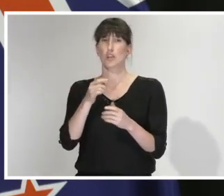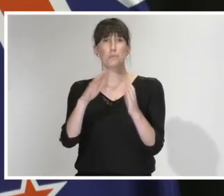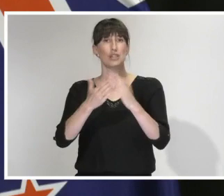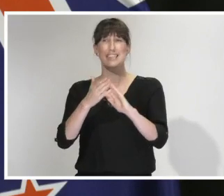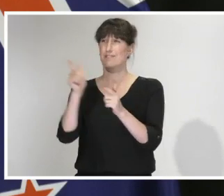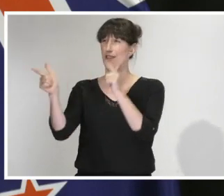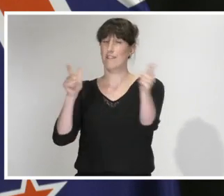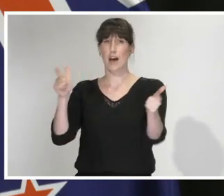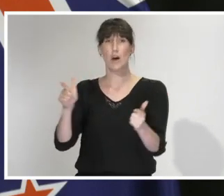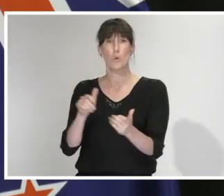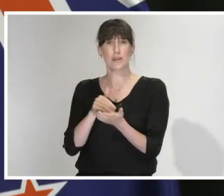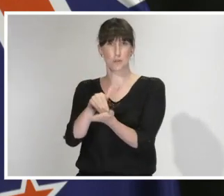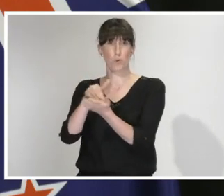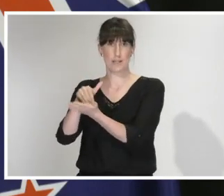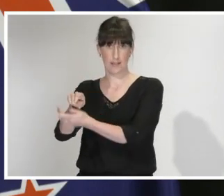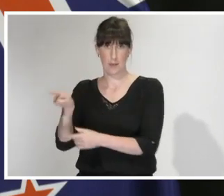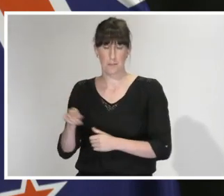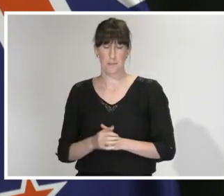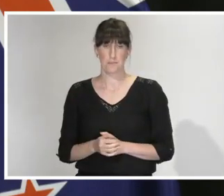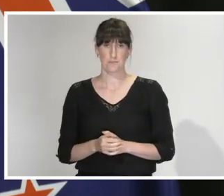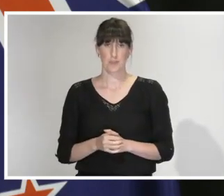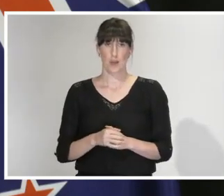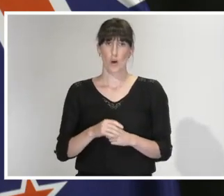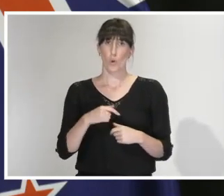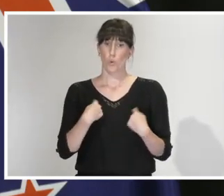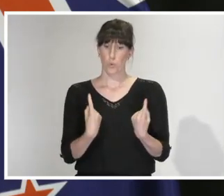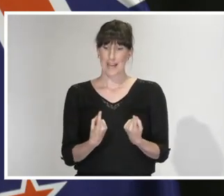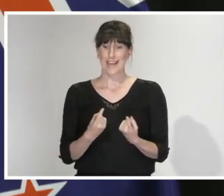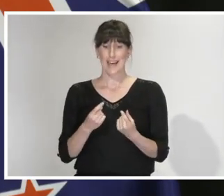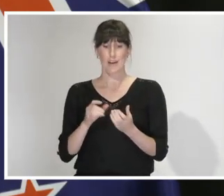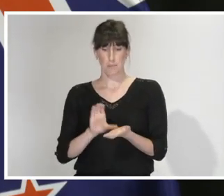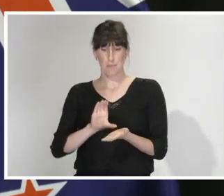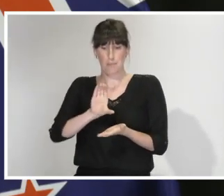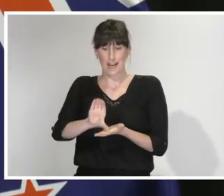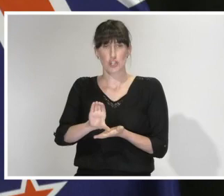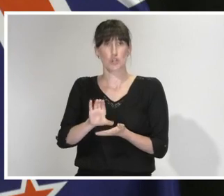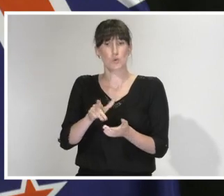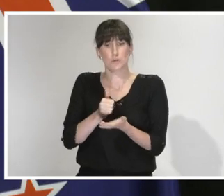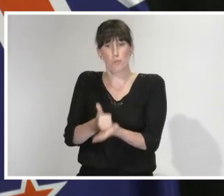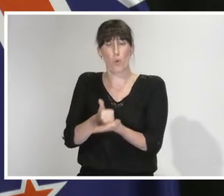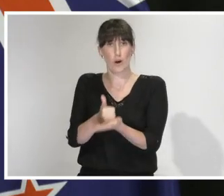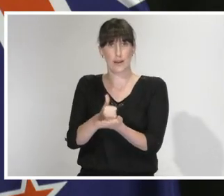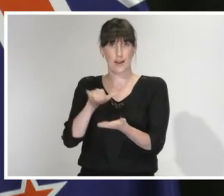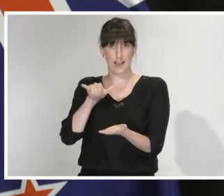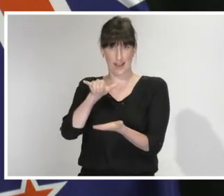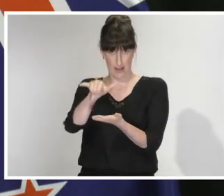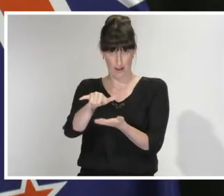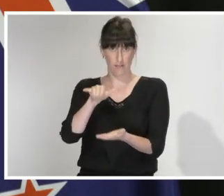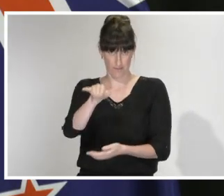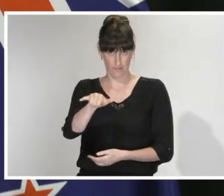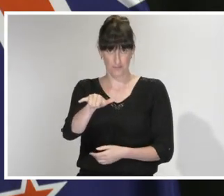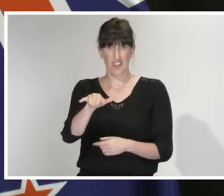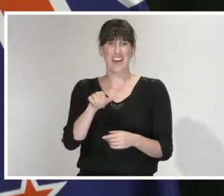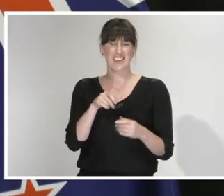set aside $600 million in our COVID relief package to support this key part of our transport infrastructure. As you can imagine, air